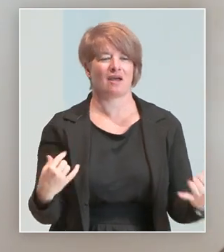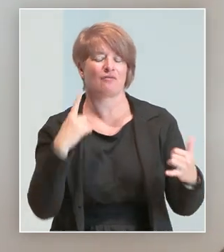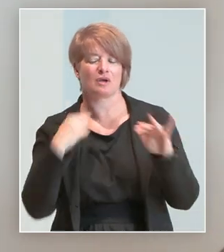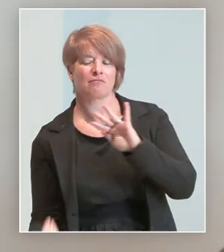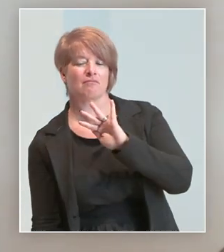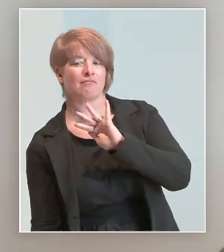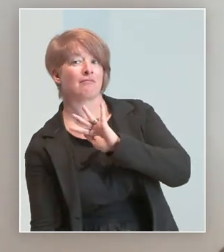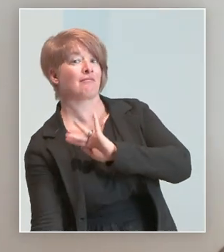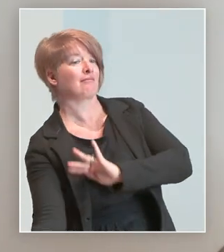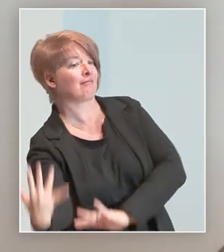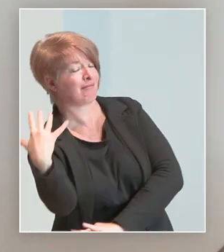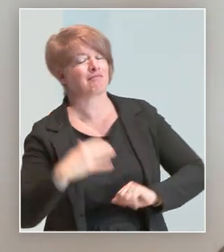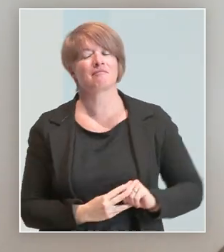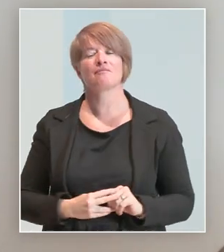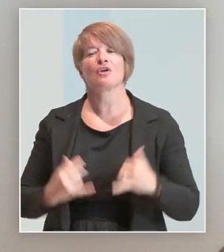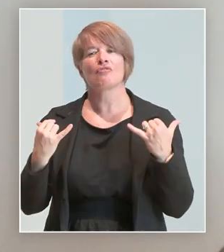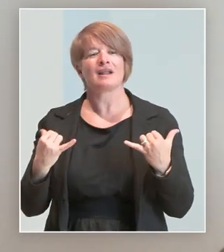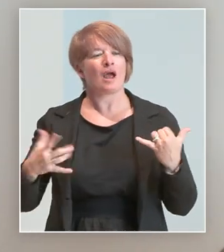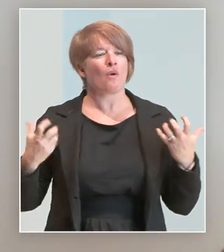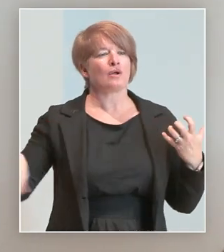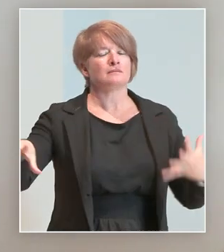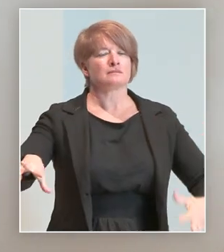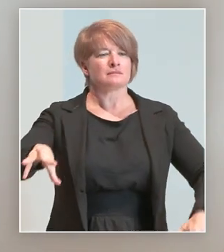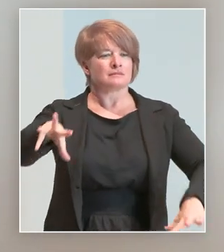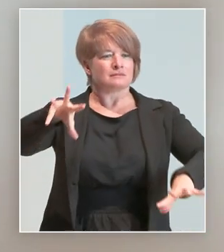Right now, I want you to breathe in